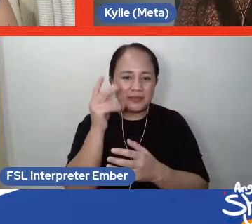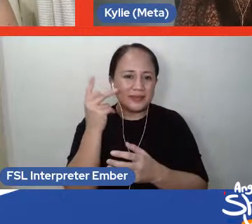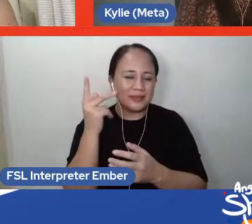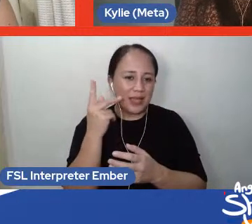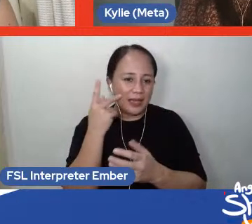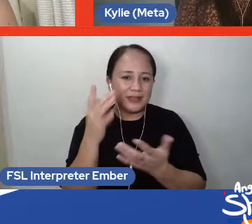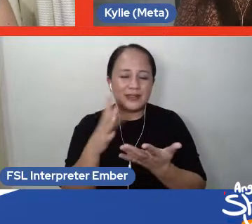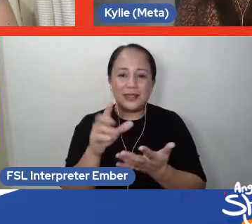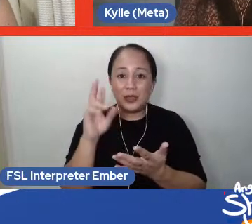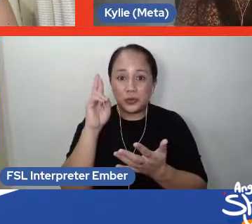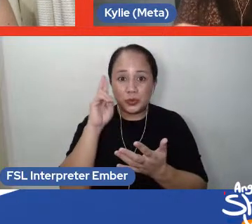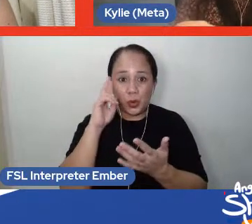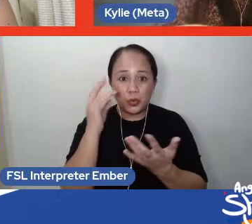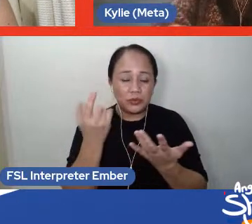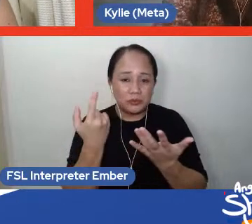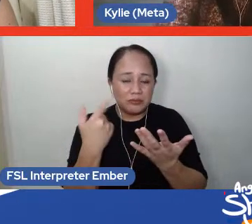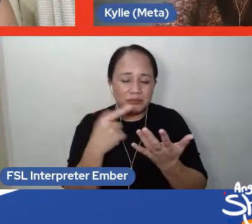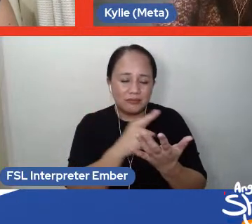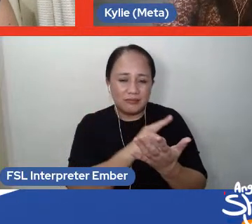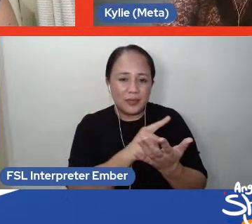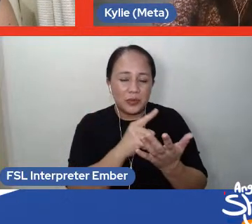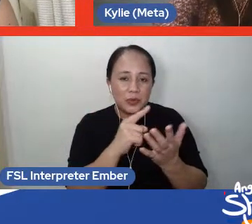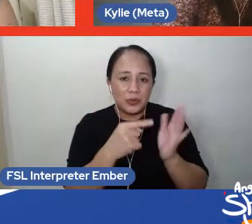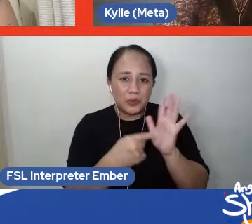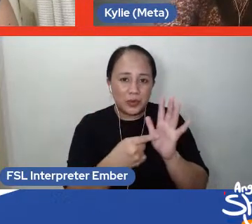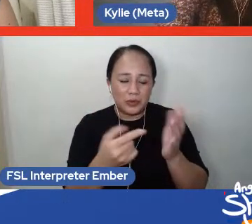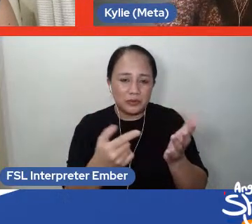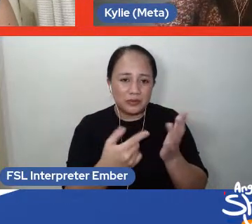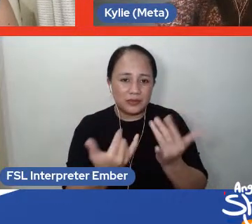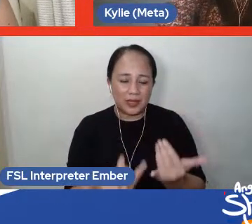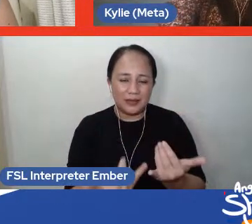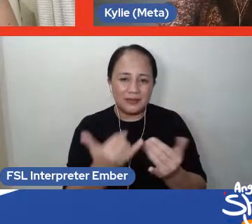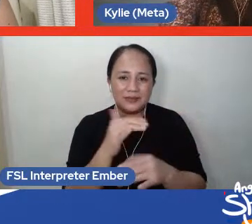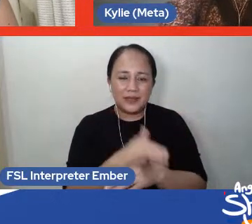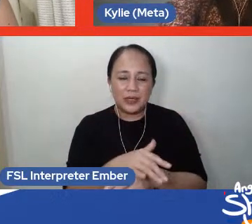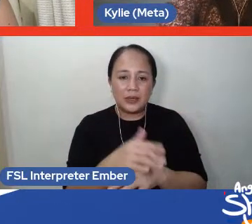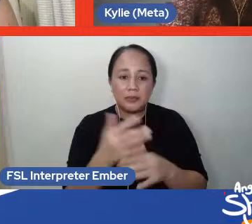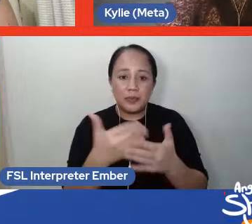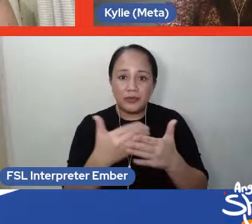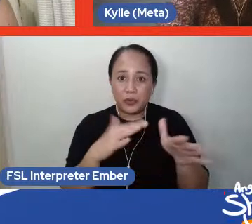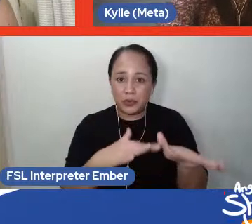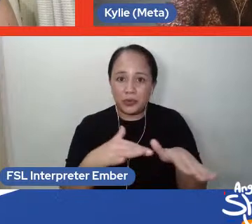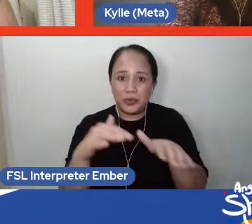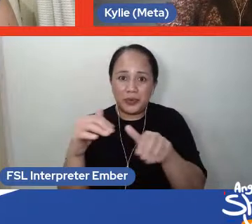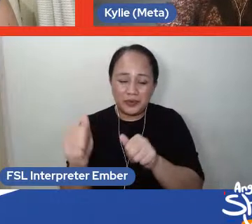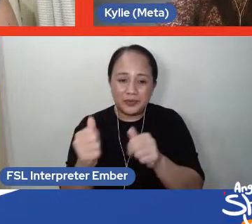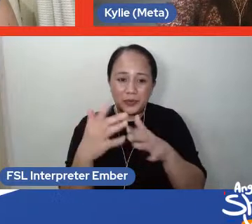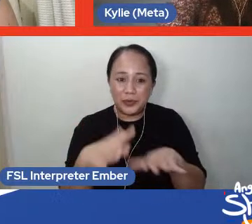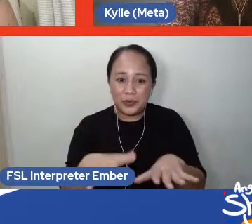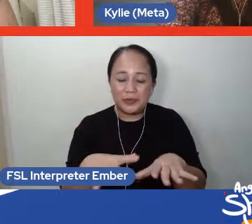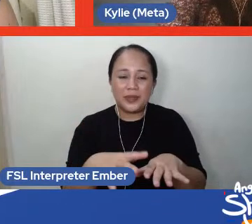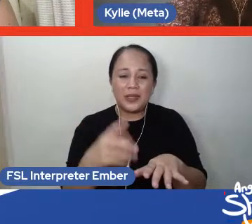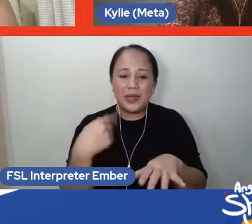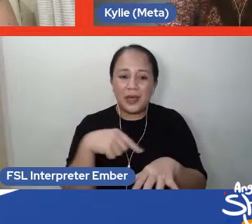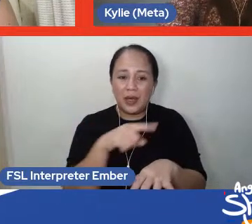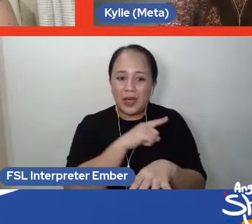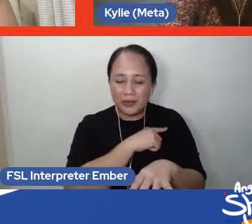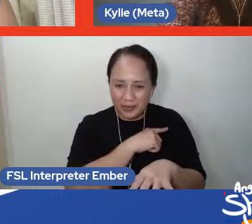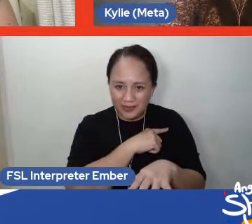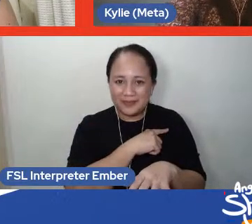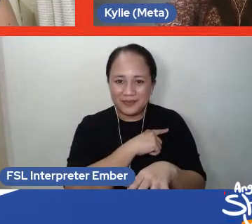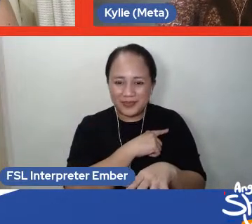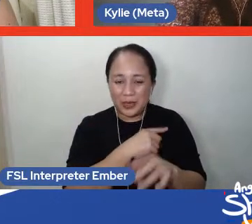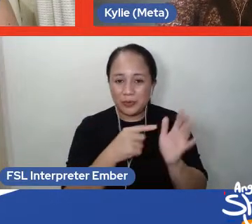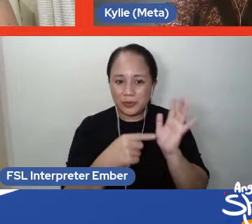for gracing our show tonight. Thank you so much for your time. Before we leave, you leave our